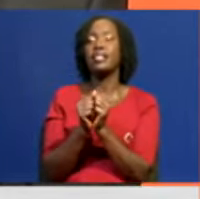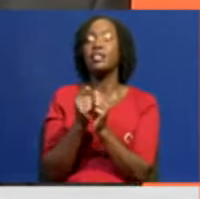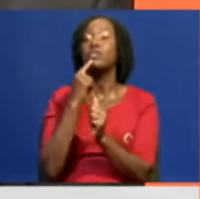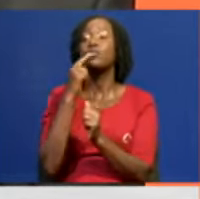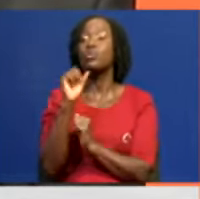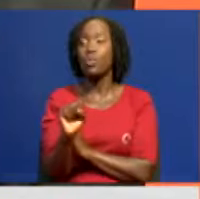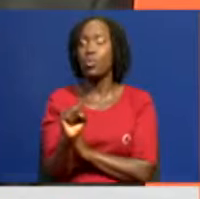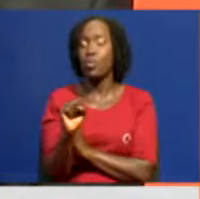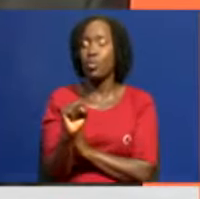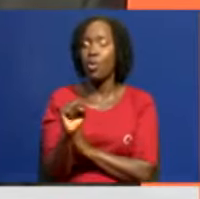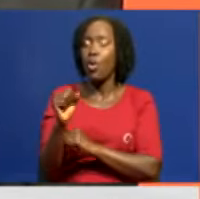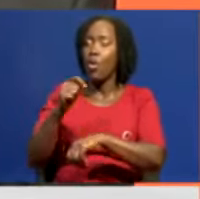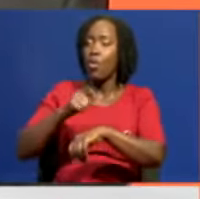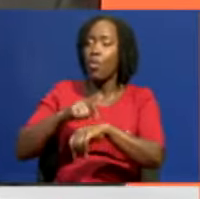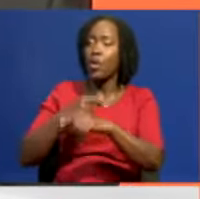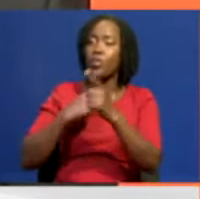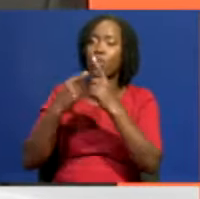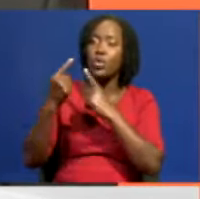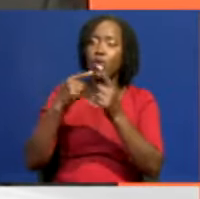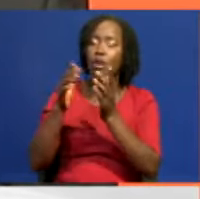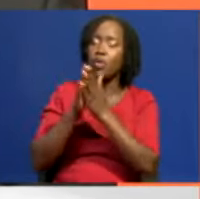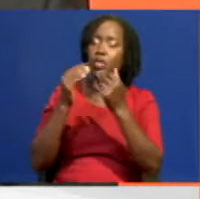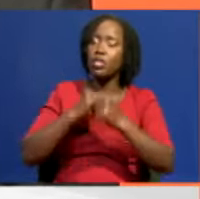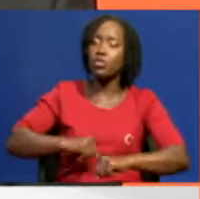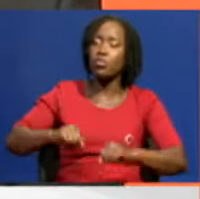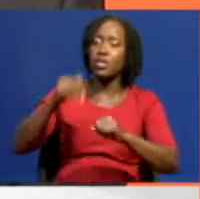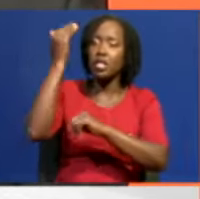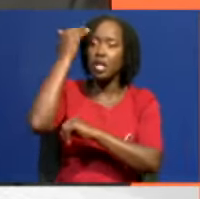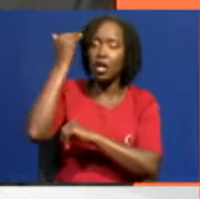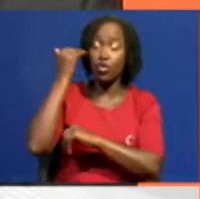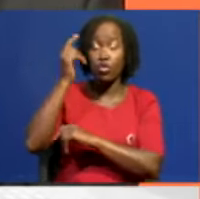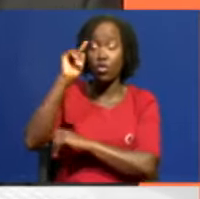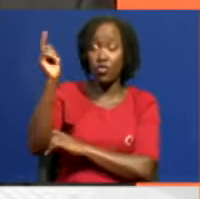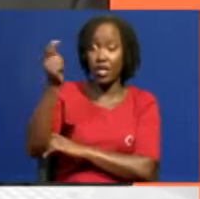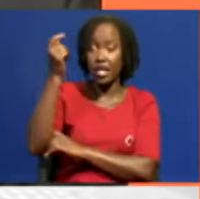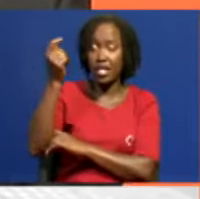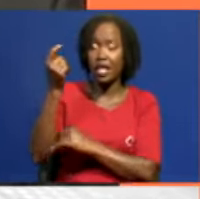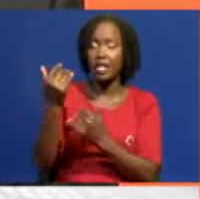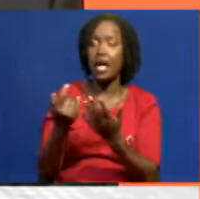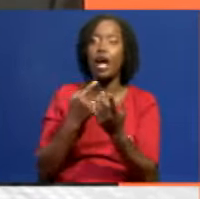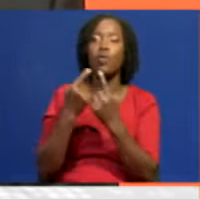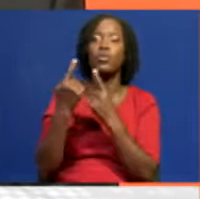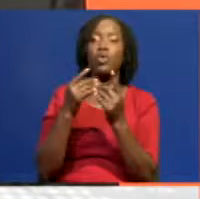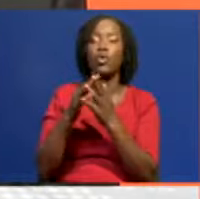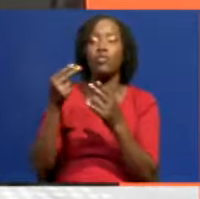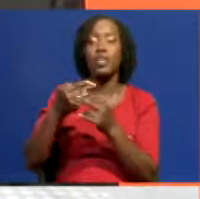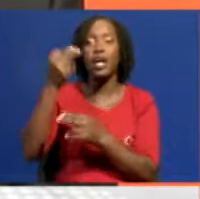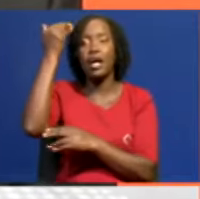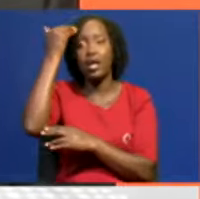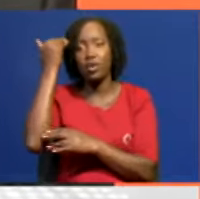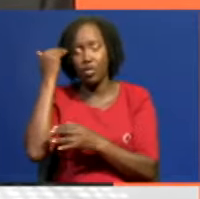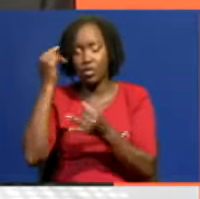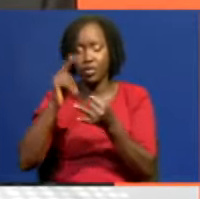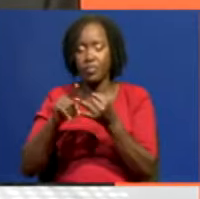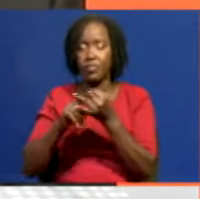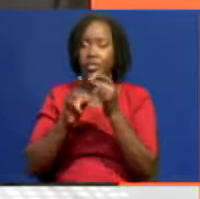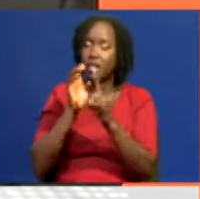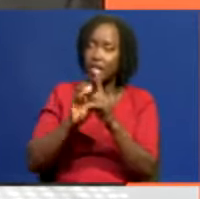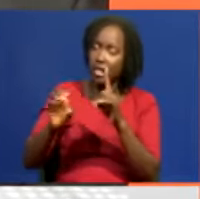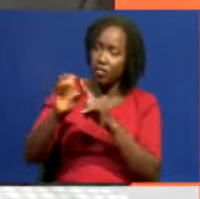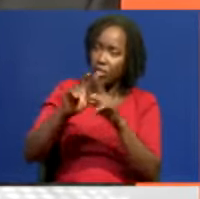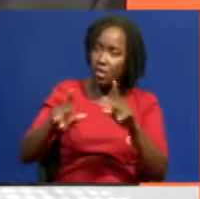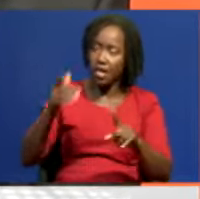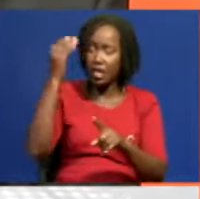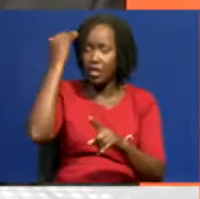So when we talk of the superior courts of Kenya, we now talk of the High Court, Environment and Land